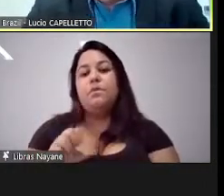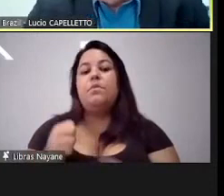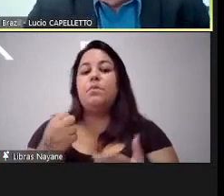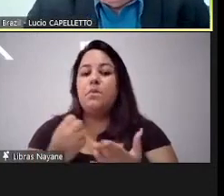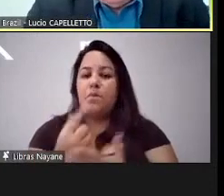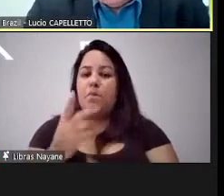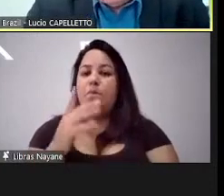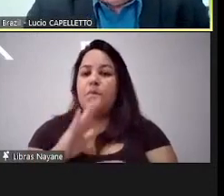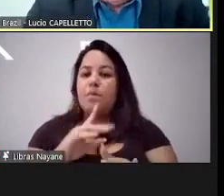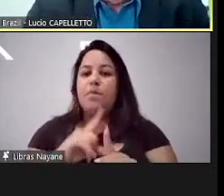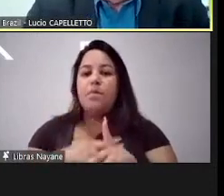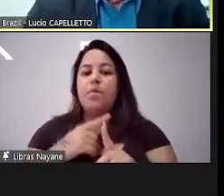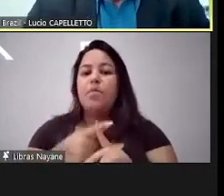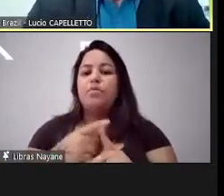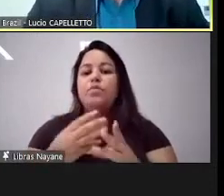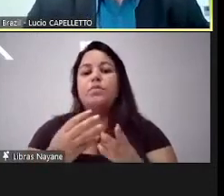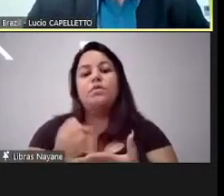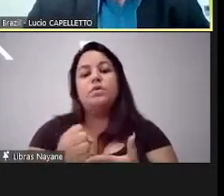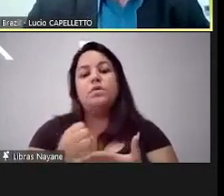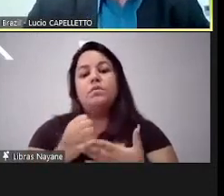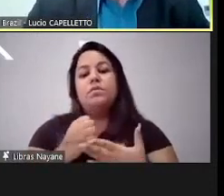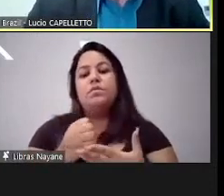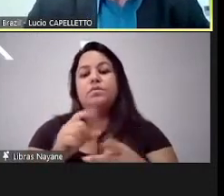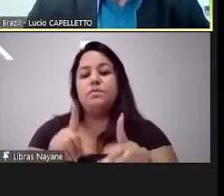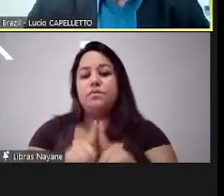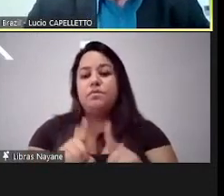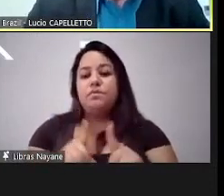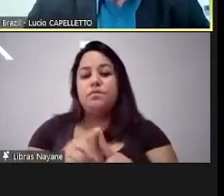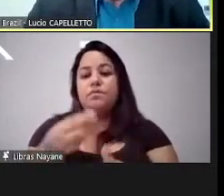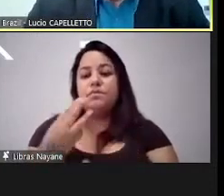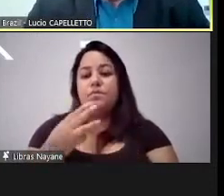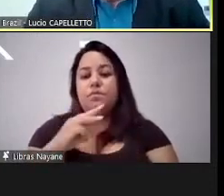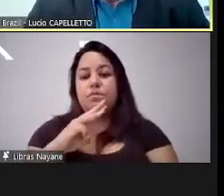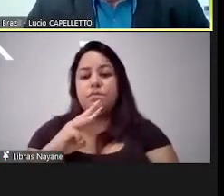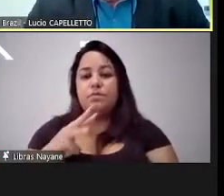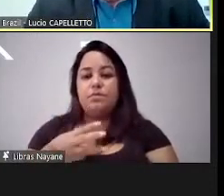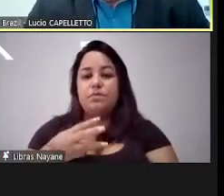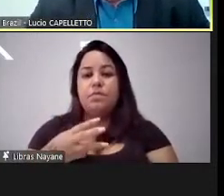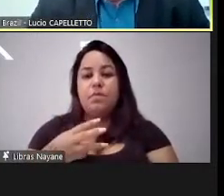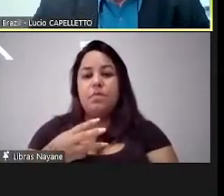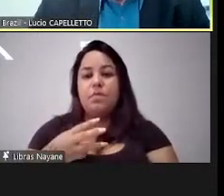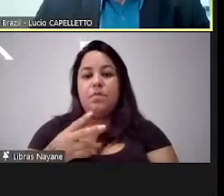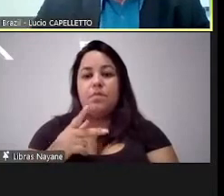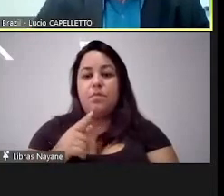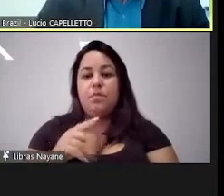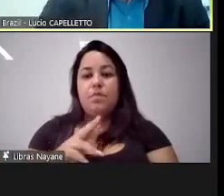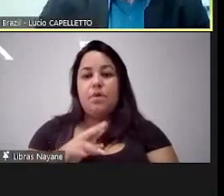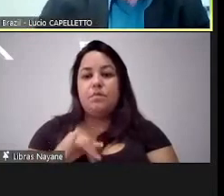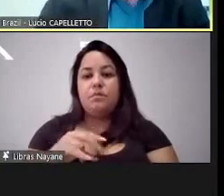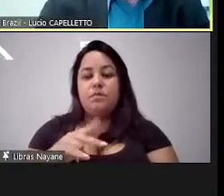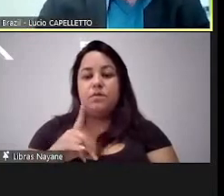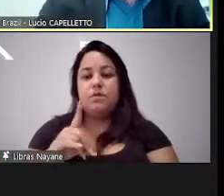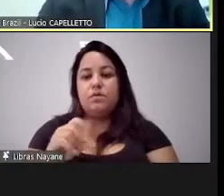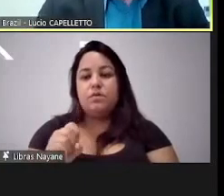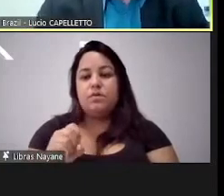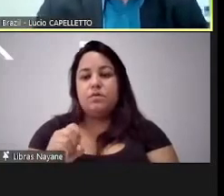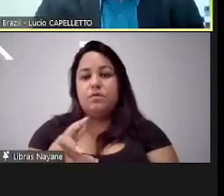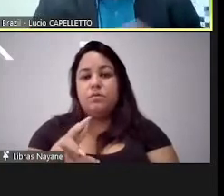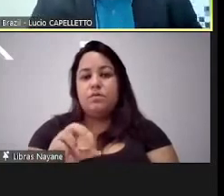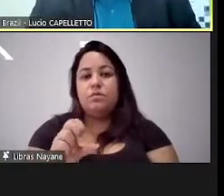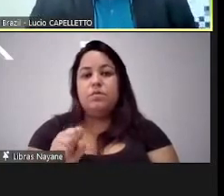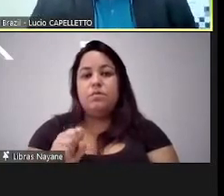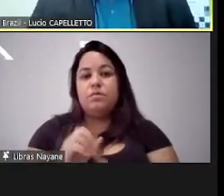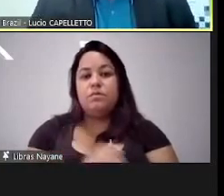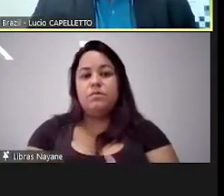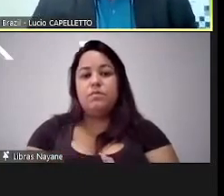70 billion reals. It pays more than it receives. We have over